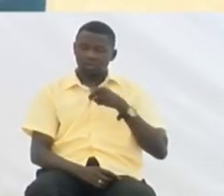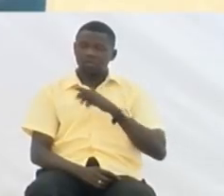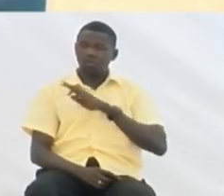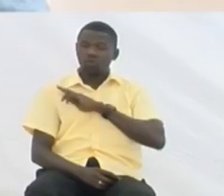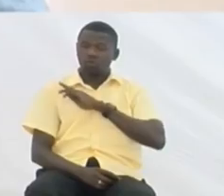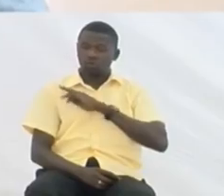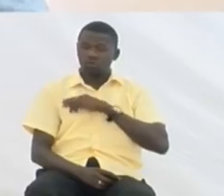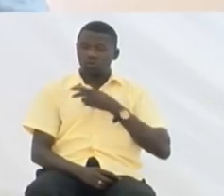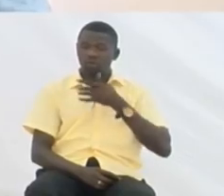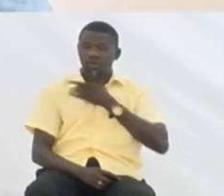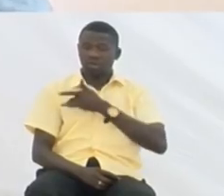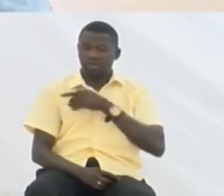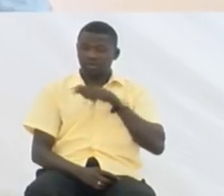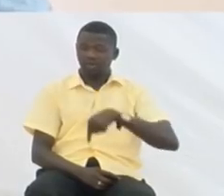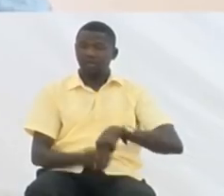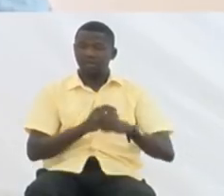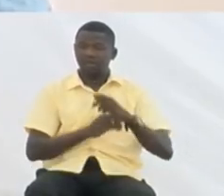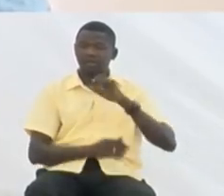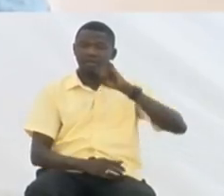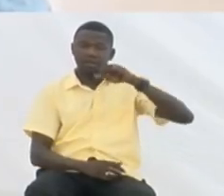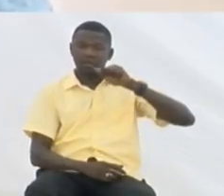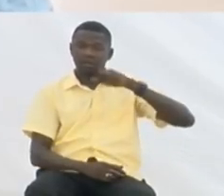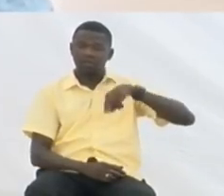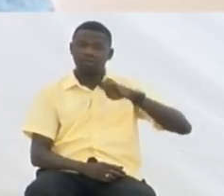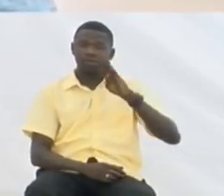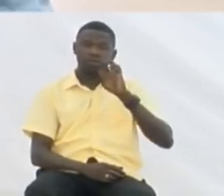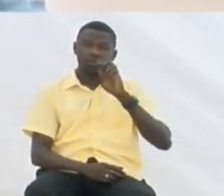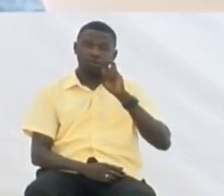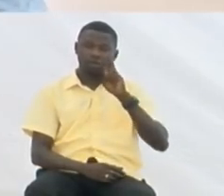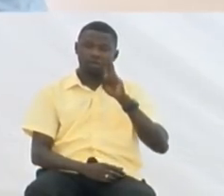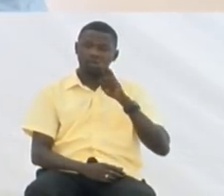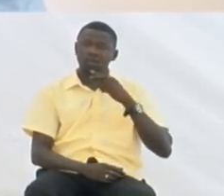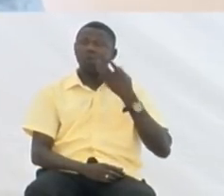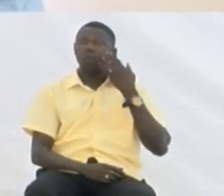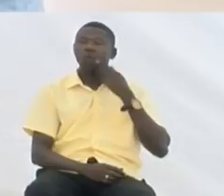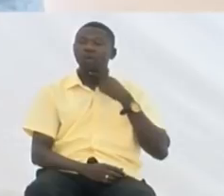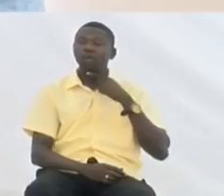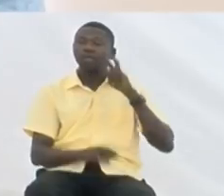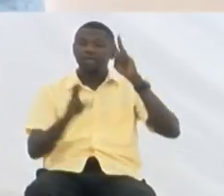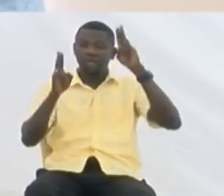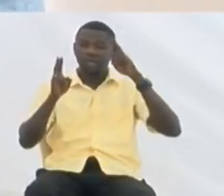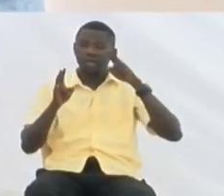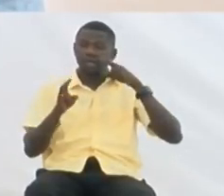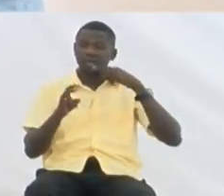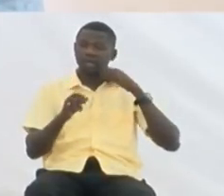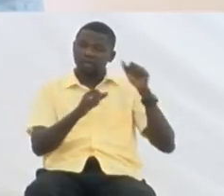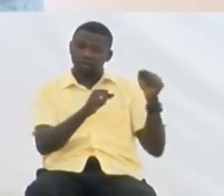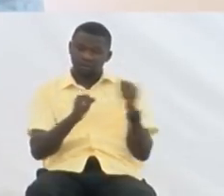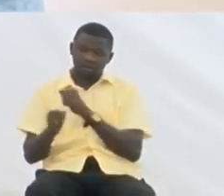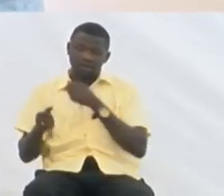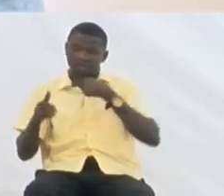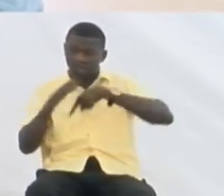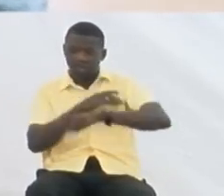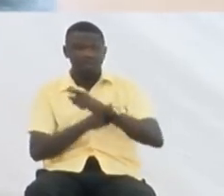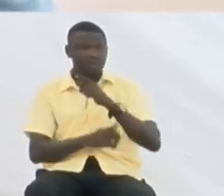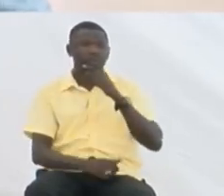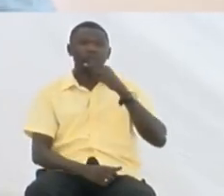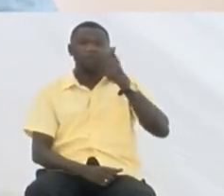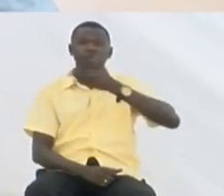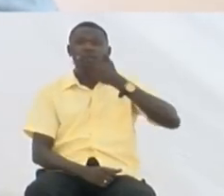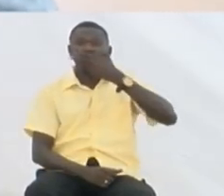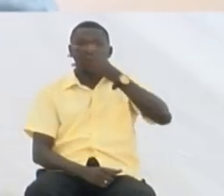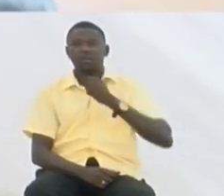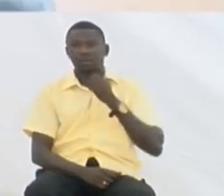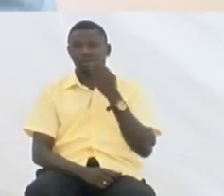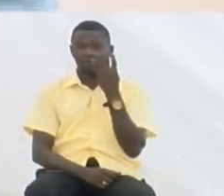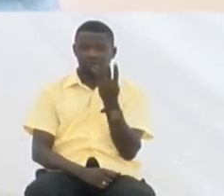in Jambur when Yaya Jame took over power in 1994. Ako ikuluta Jambur janne, ikuluta